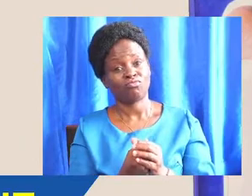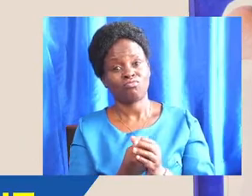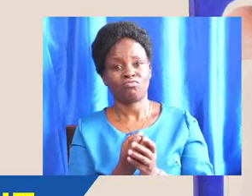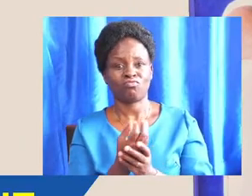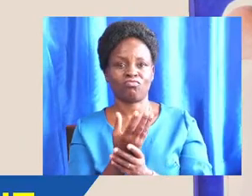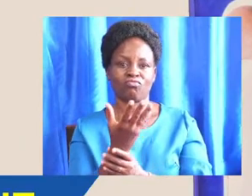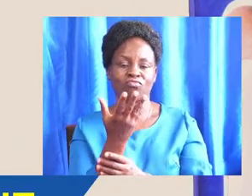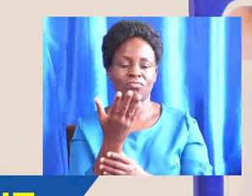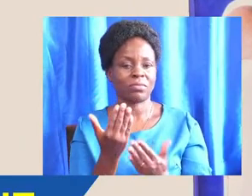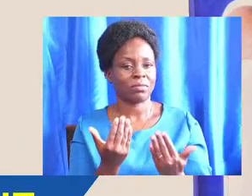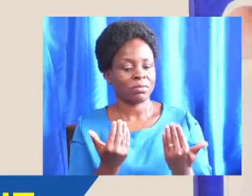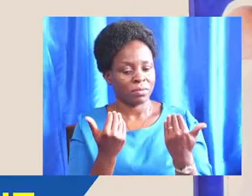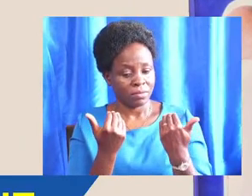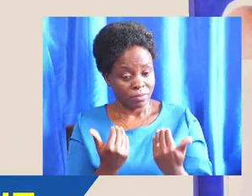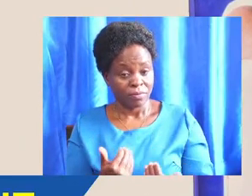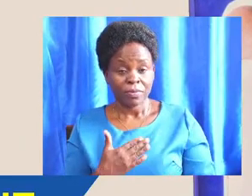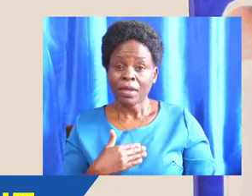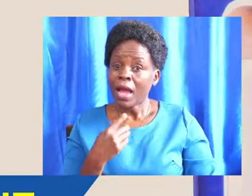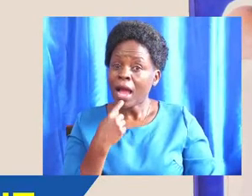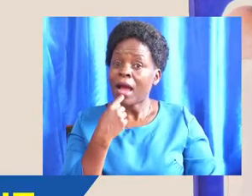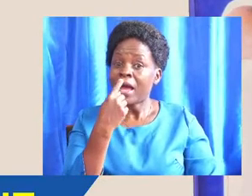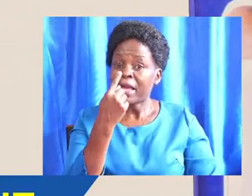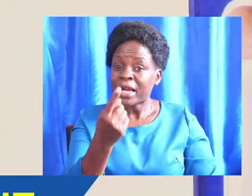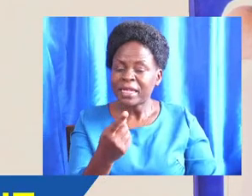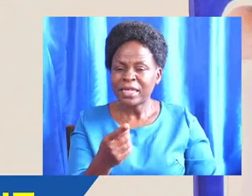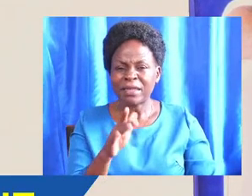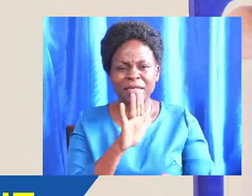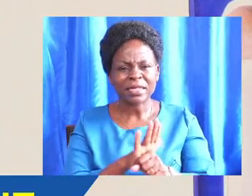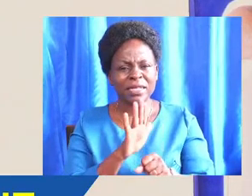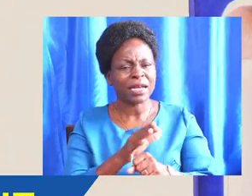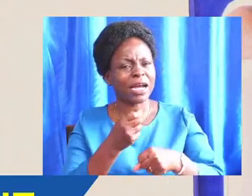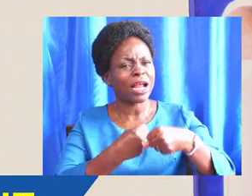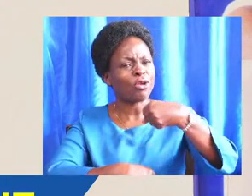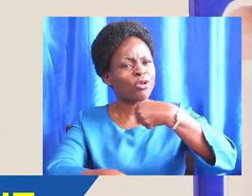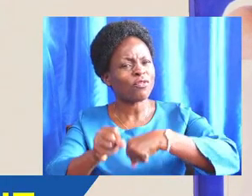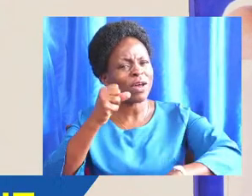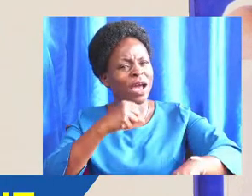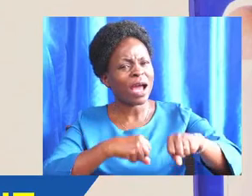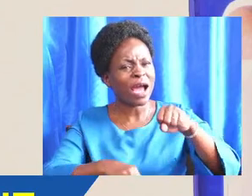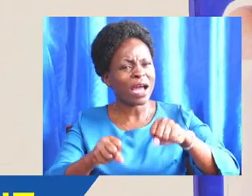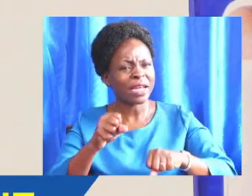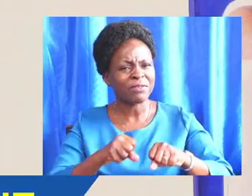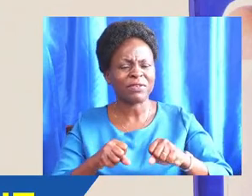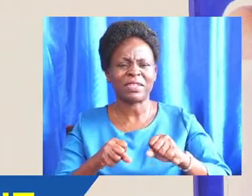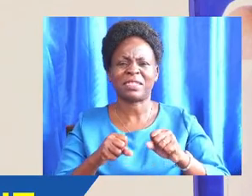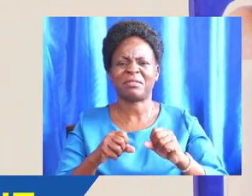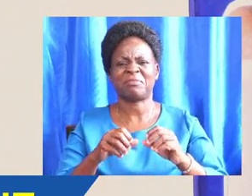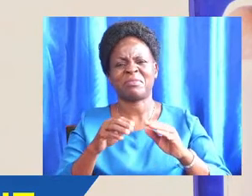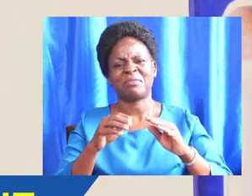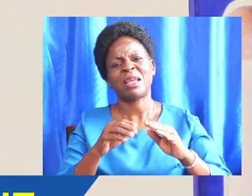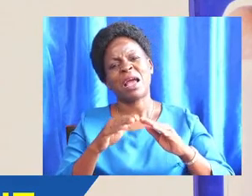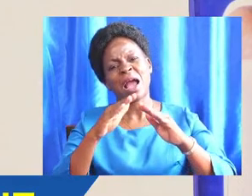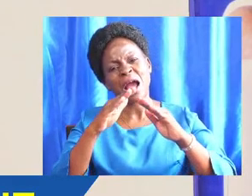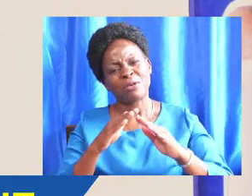I could say that there's a lot of activity in the residential part of real